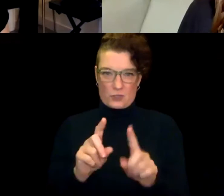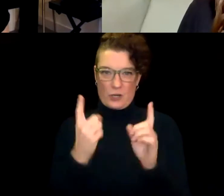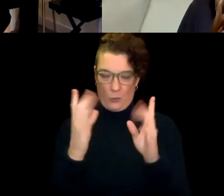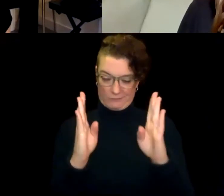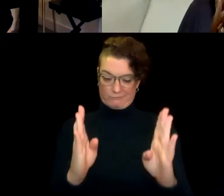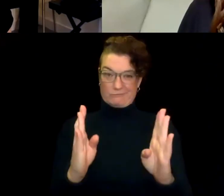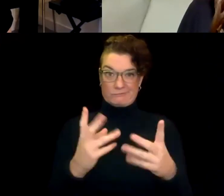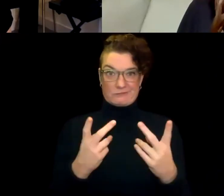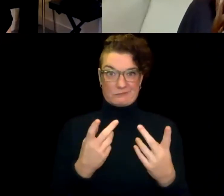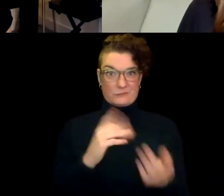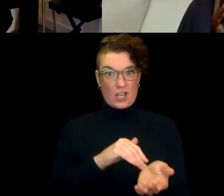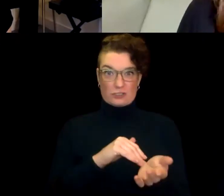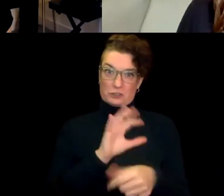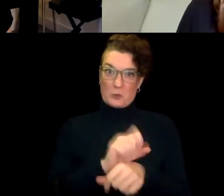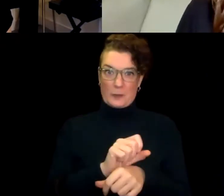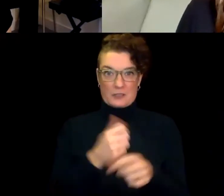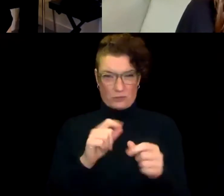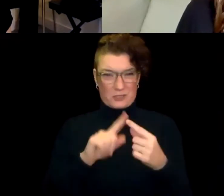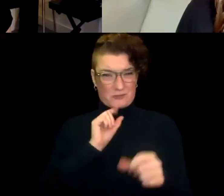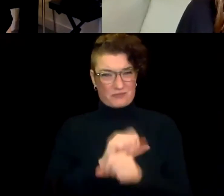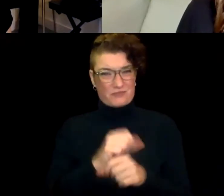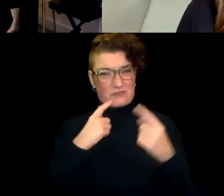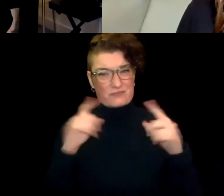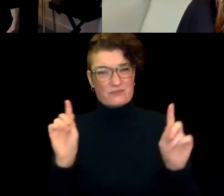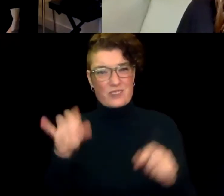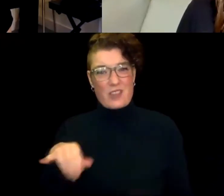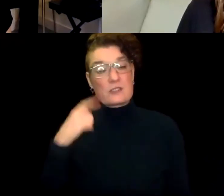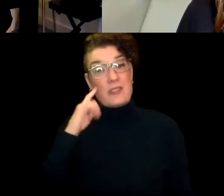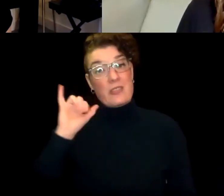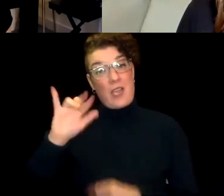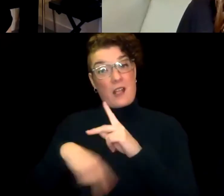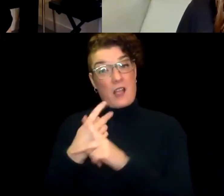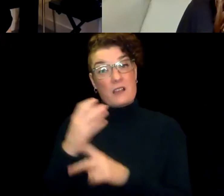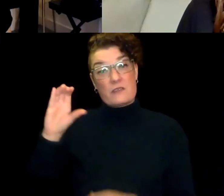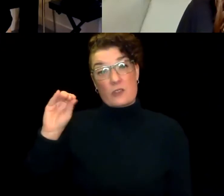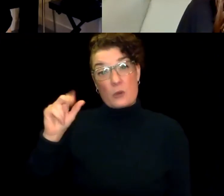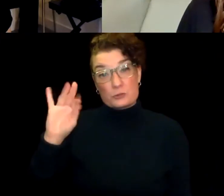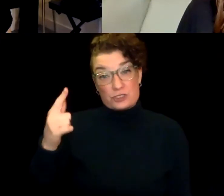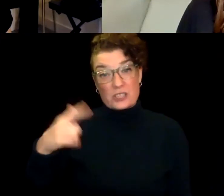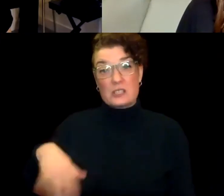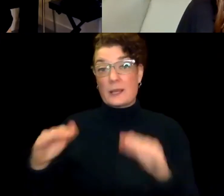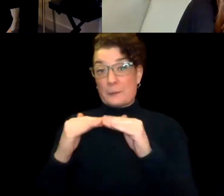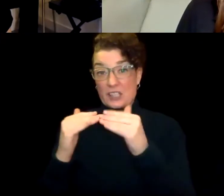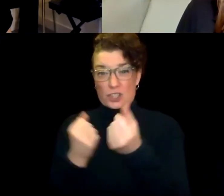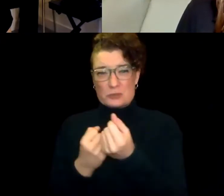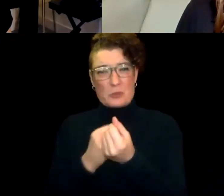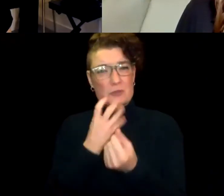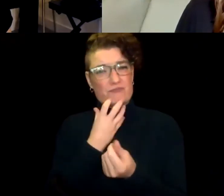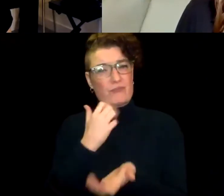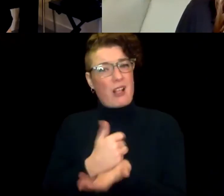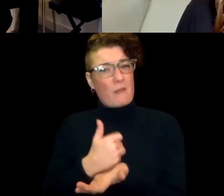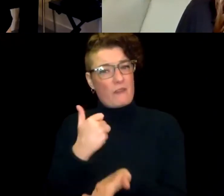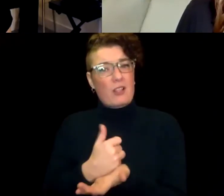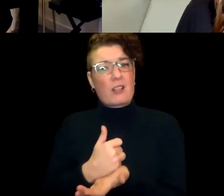be able to do that. And so I do think that kind of coaching and peer support is really helpful, especially if